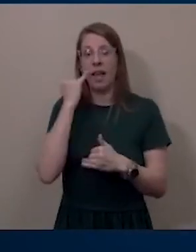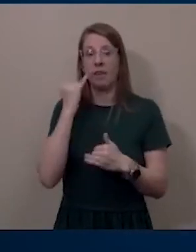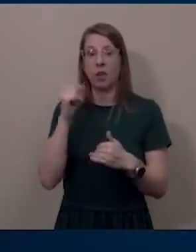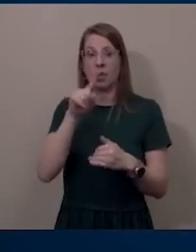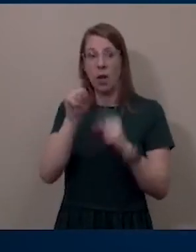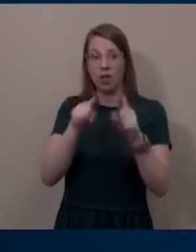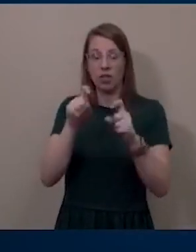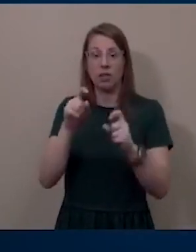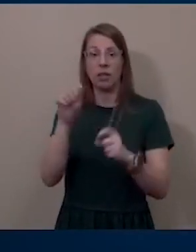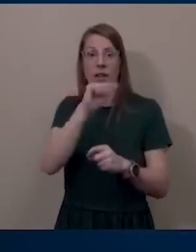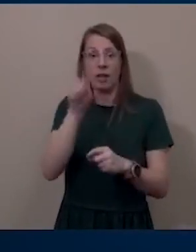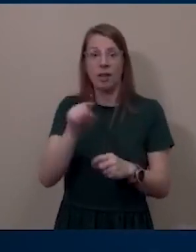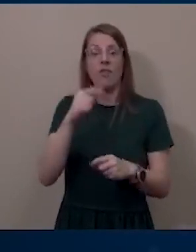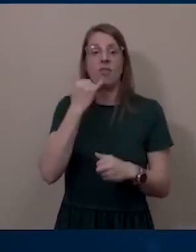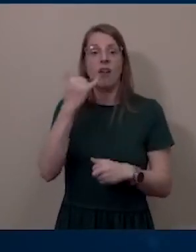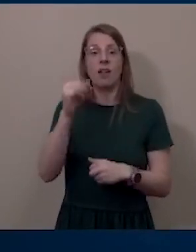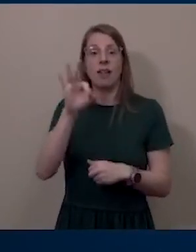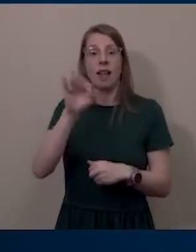hesitate. Call